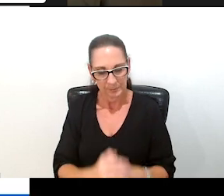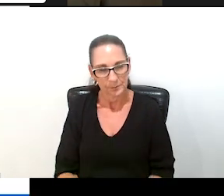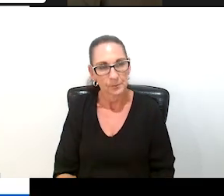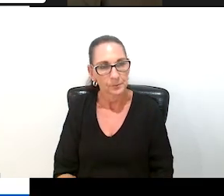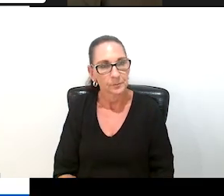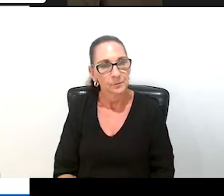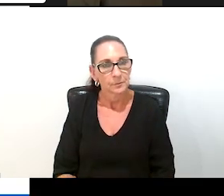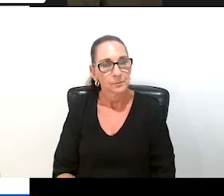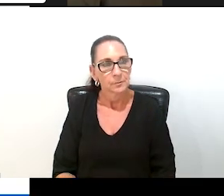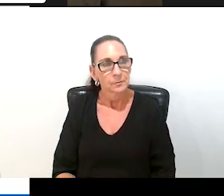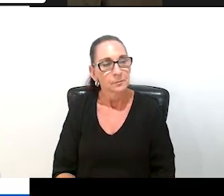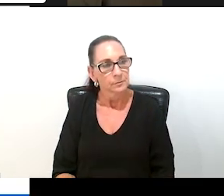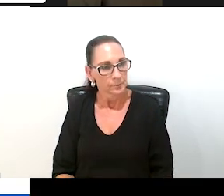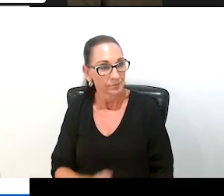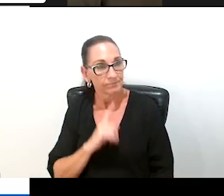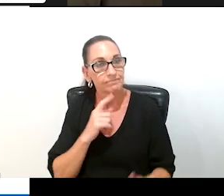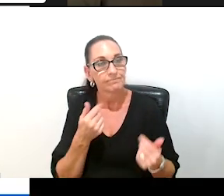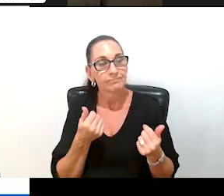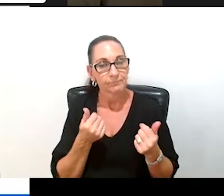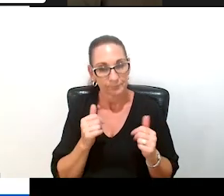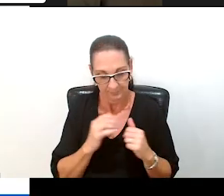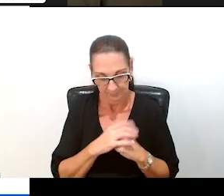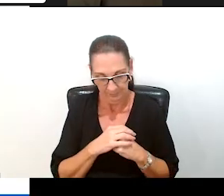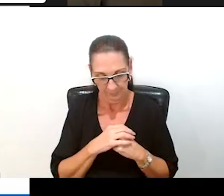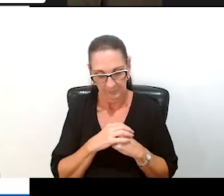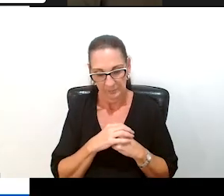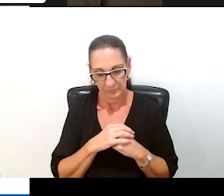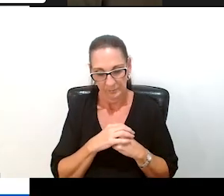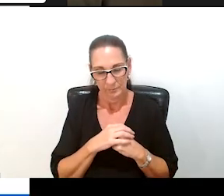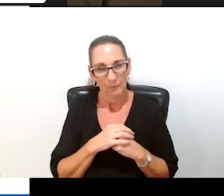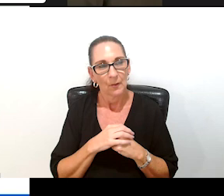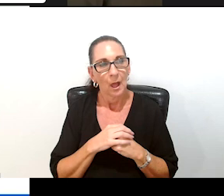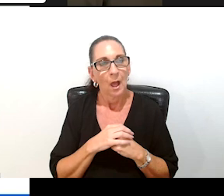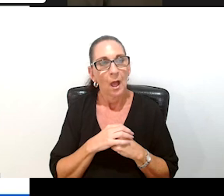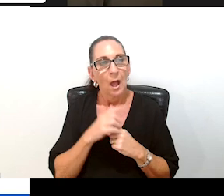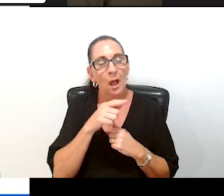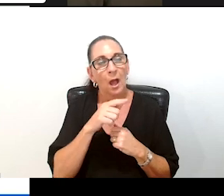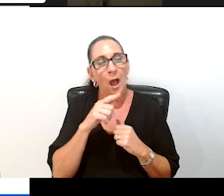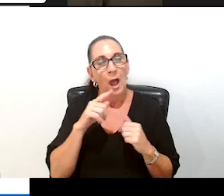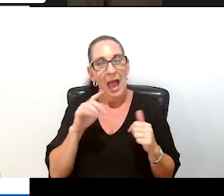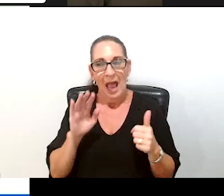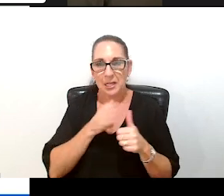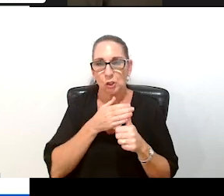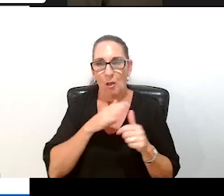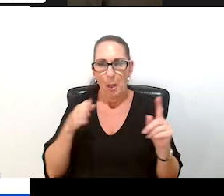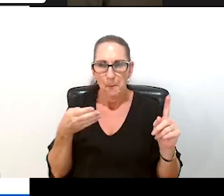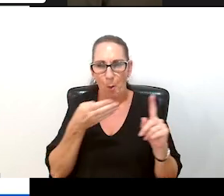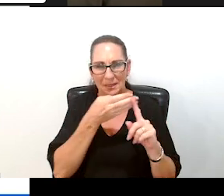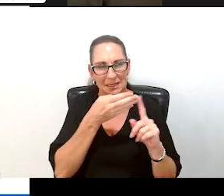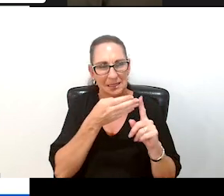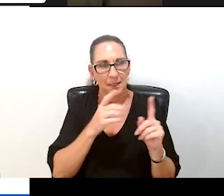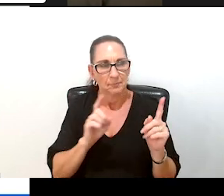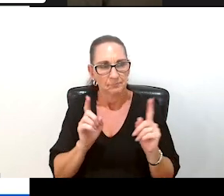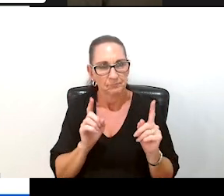Next slide, please, Julian. The key purposes or the initial purposes that we're focusing on